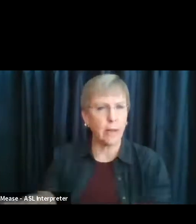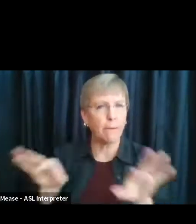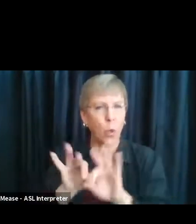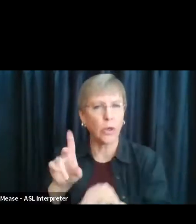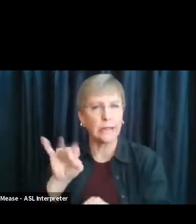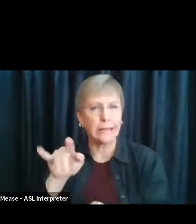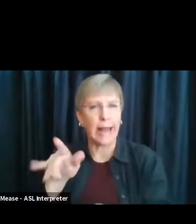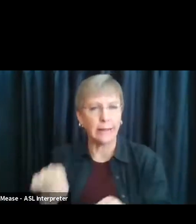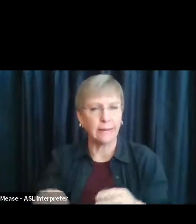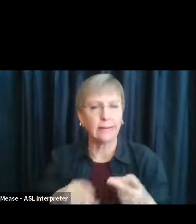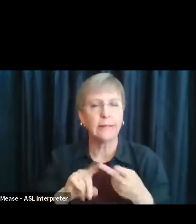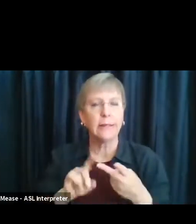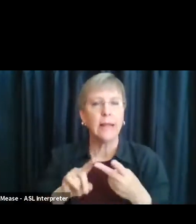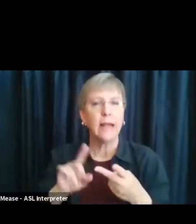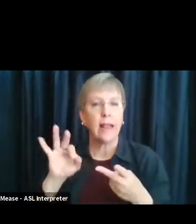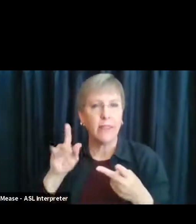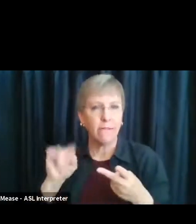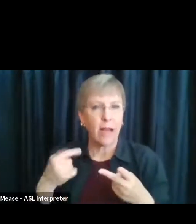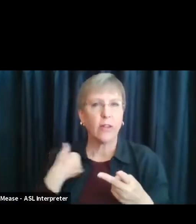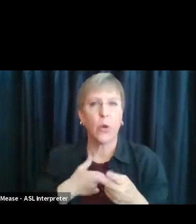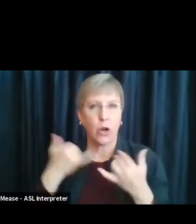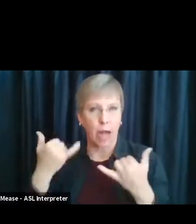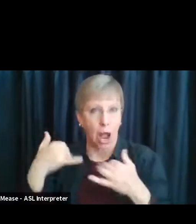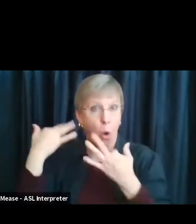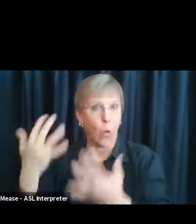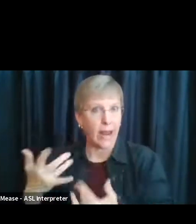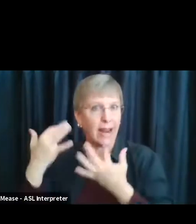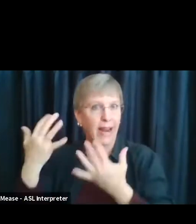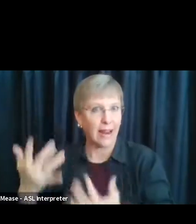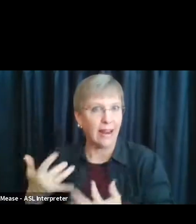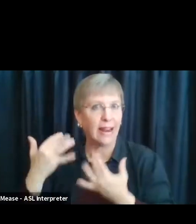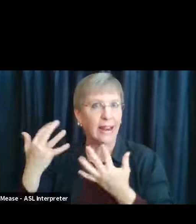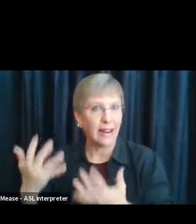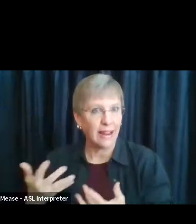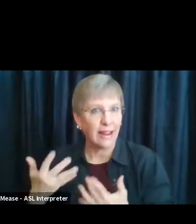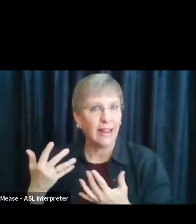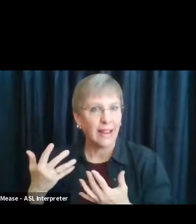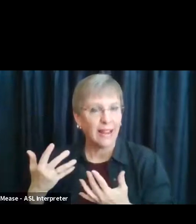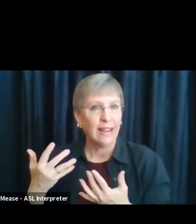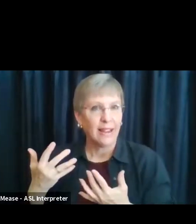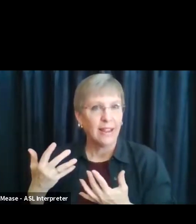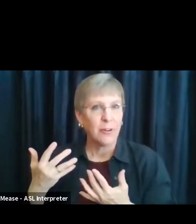dates and the fact that we are now waiting. And